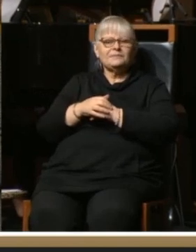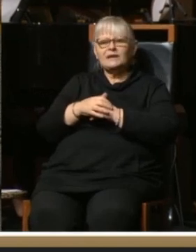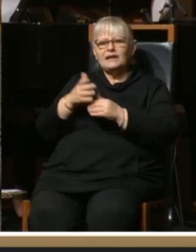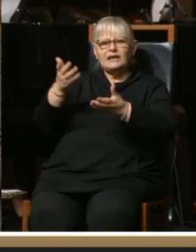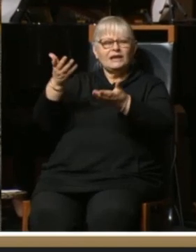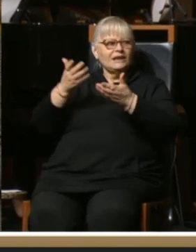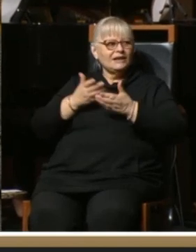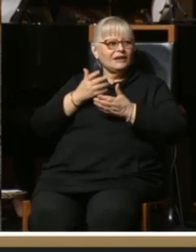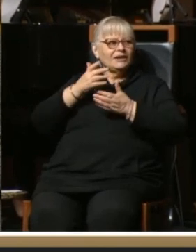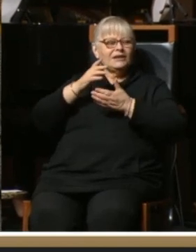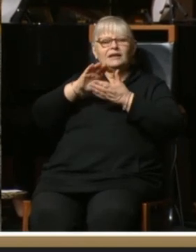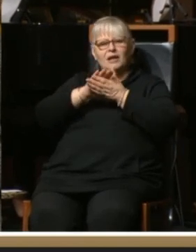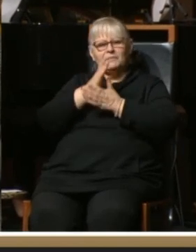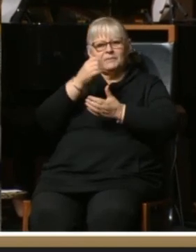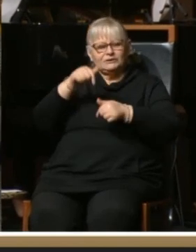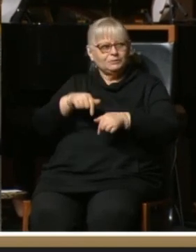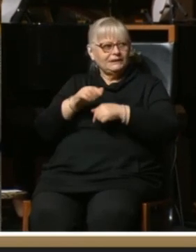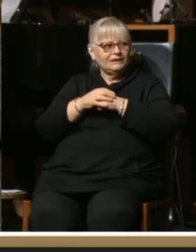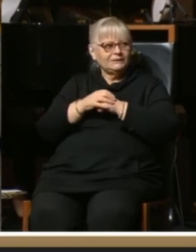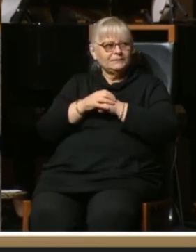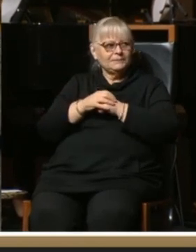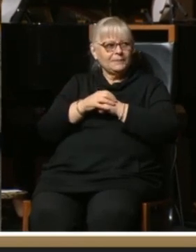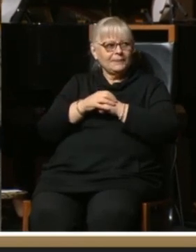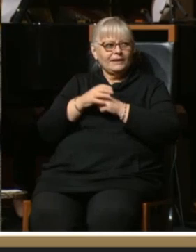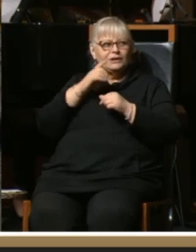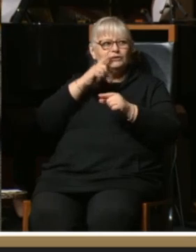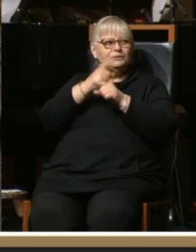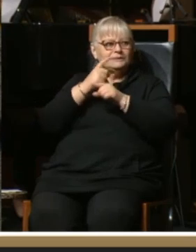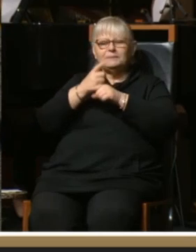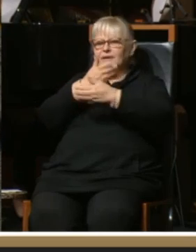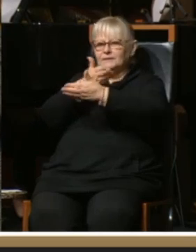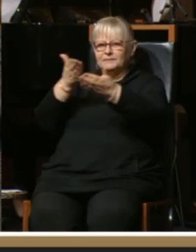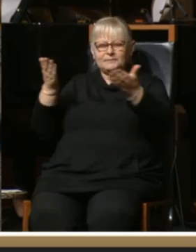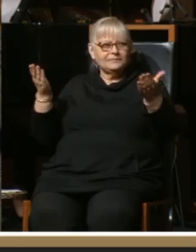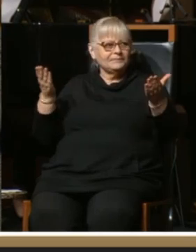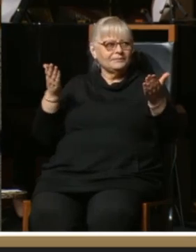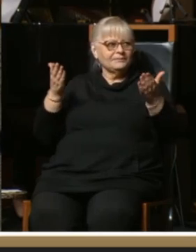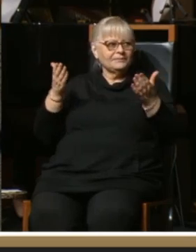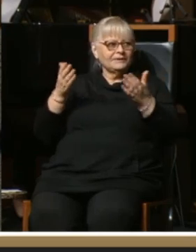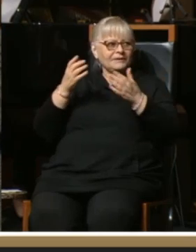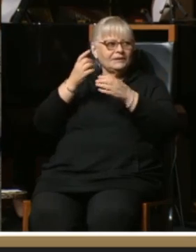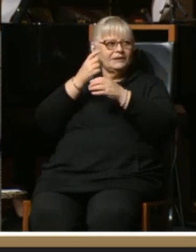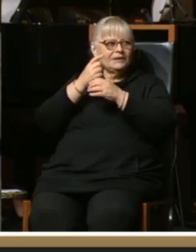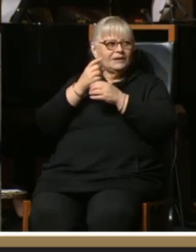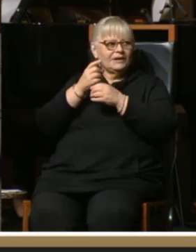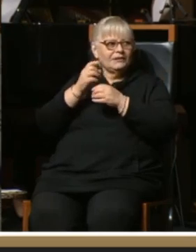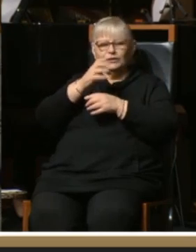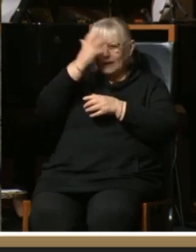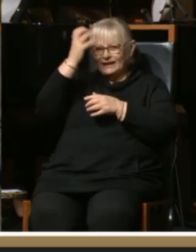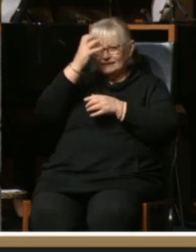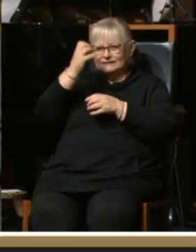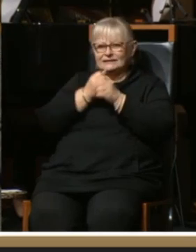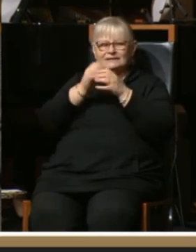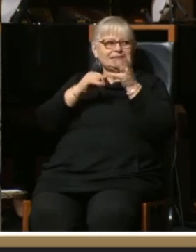It is my sincere pleasure to able to speak among us to all of you, distinguished ladies